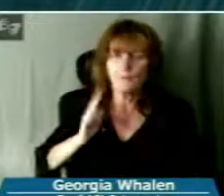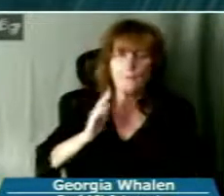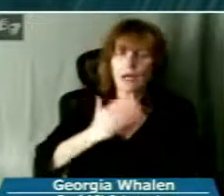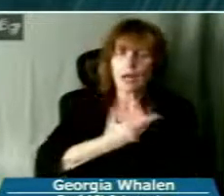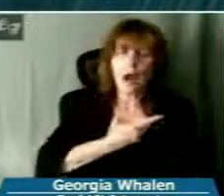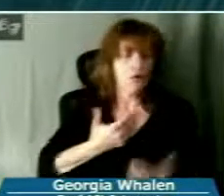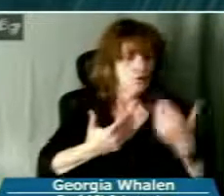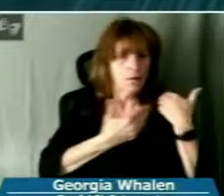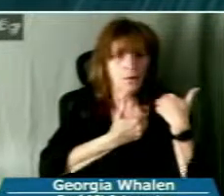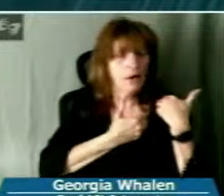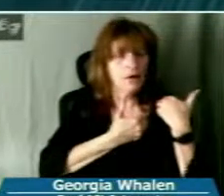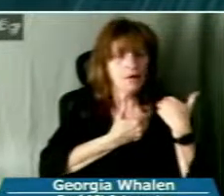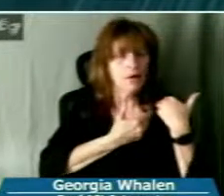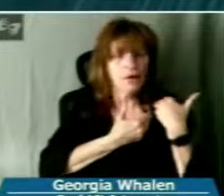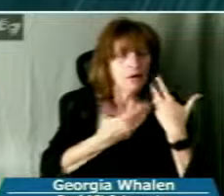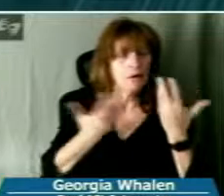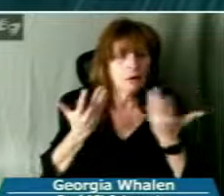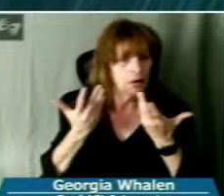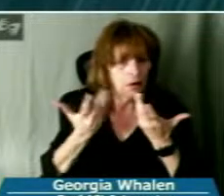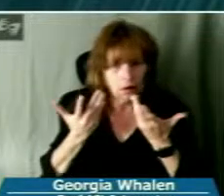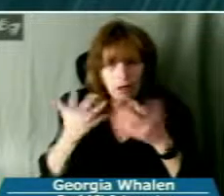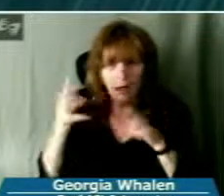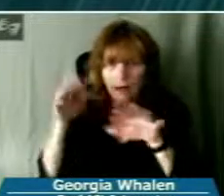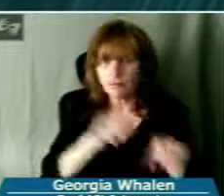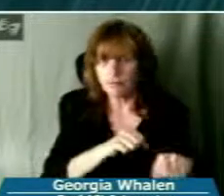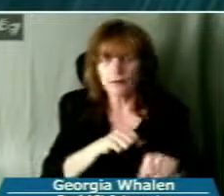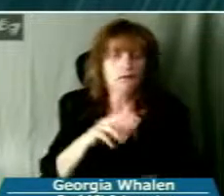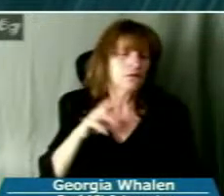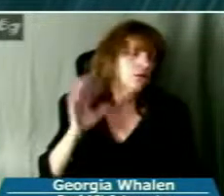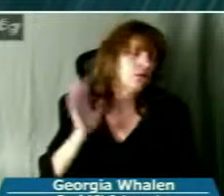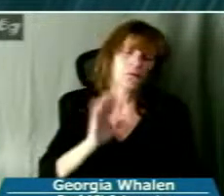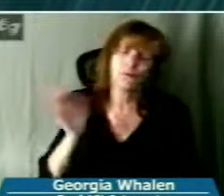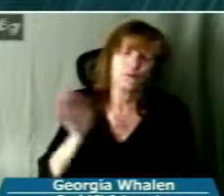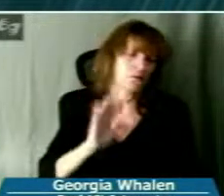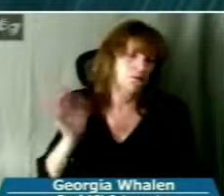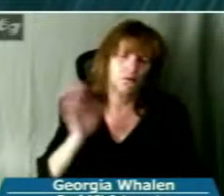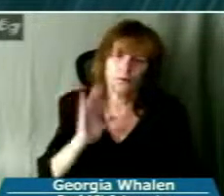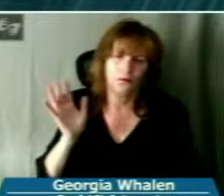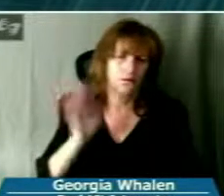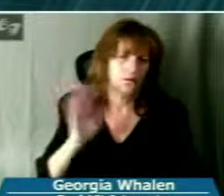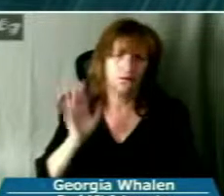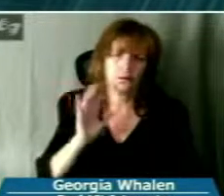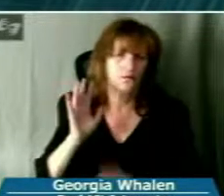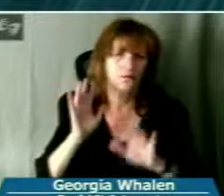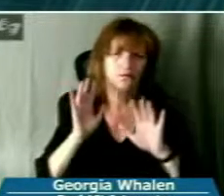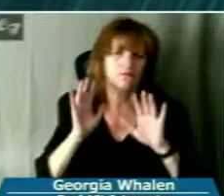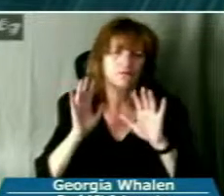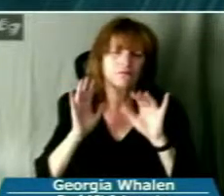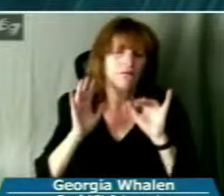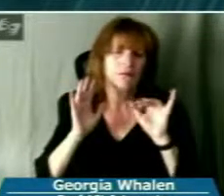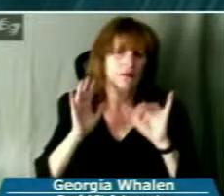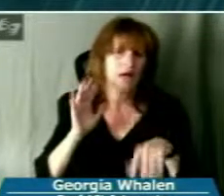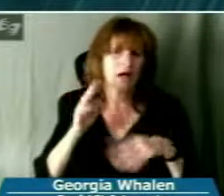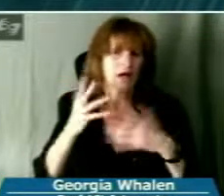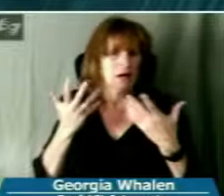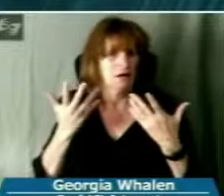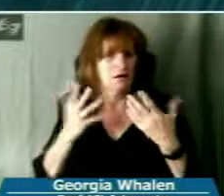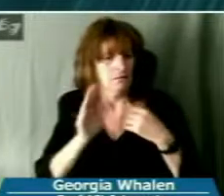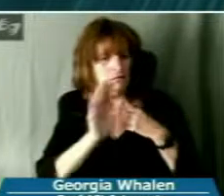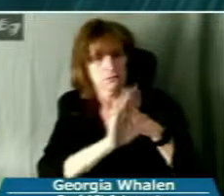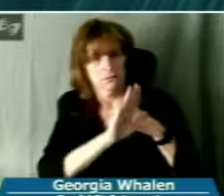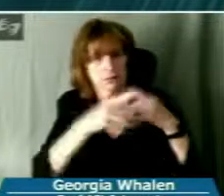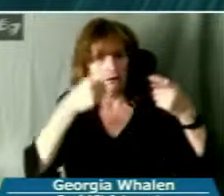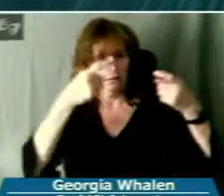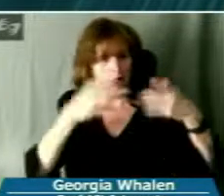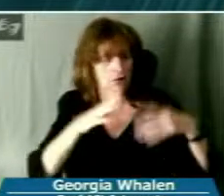the building. And I know Winnie will talk a bit to that too, because it was part of the debriefing. That facility was always the Roslyn's to own